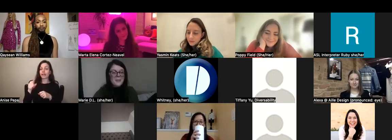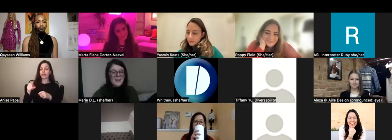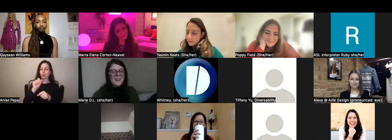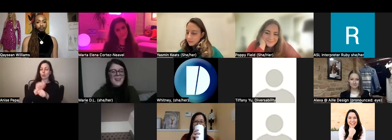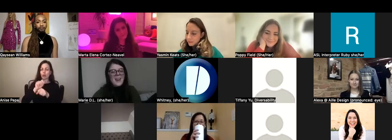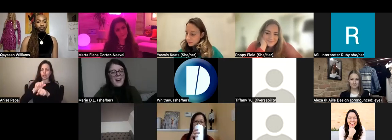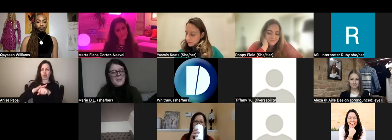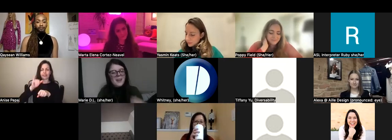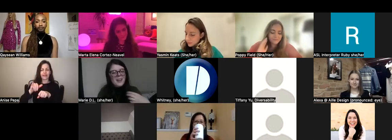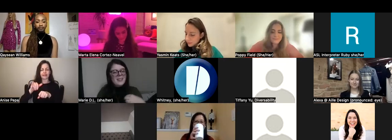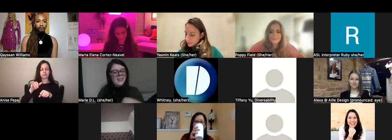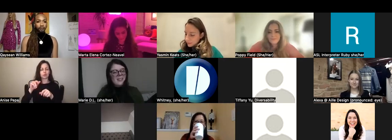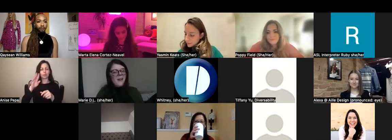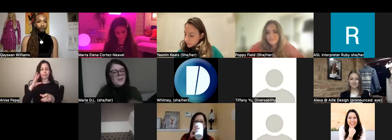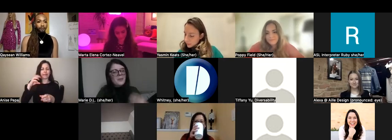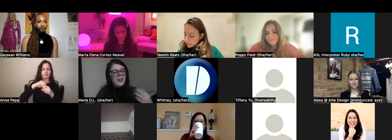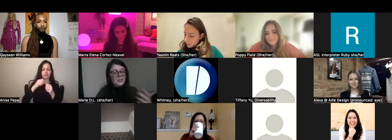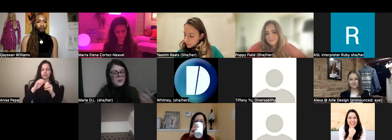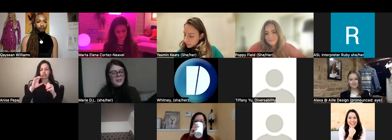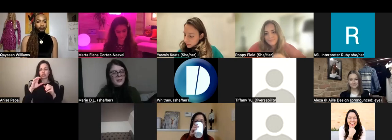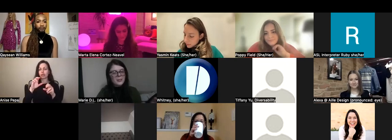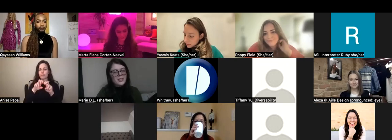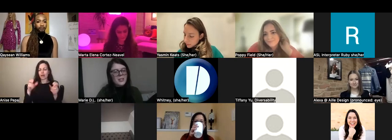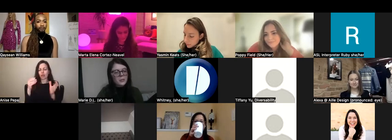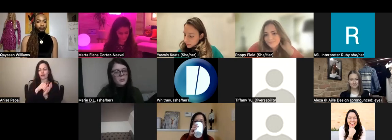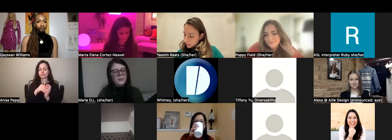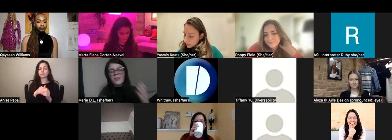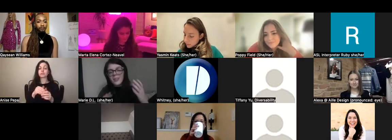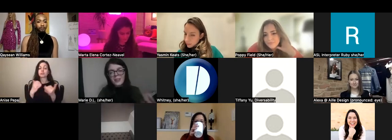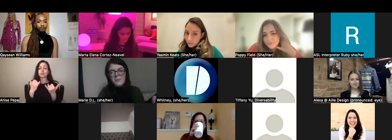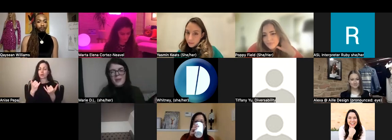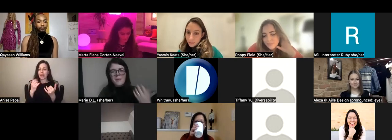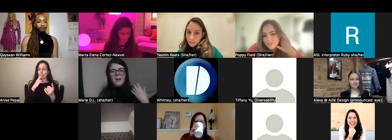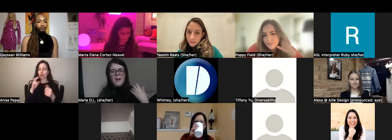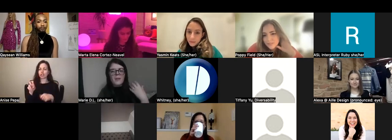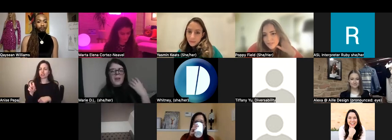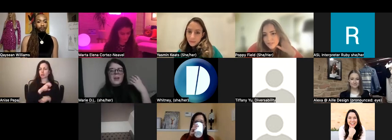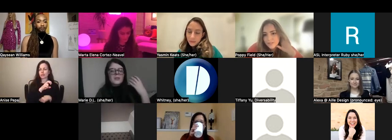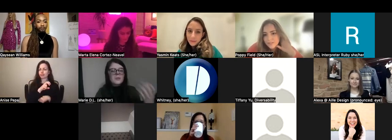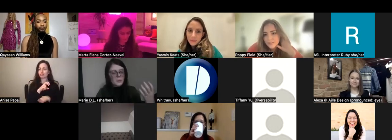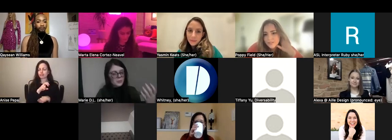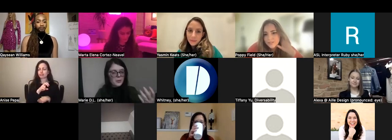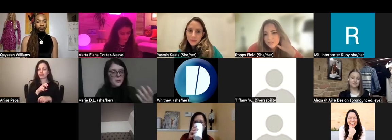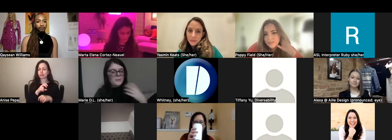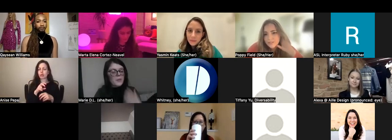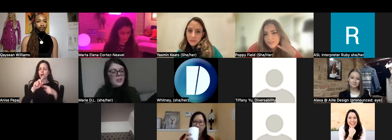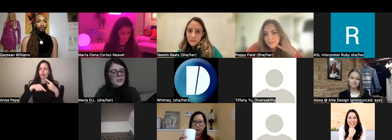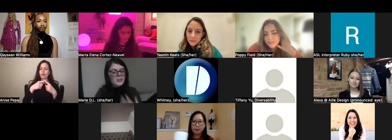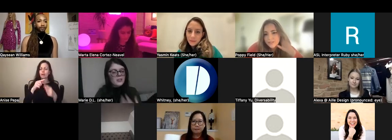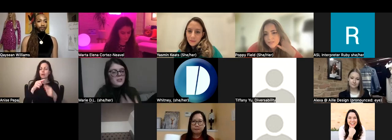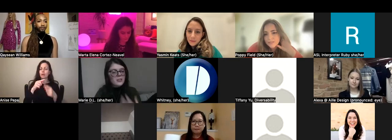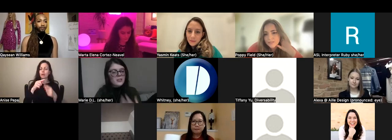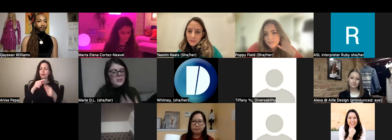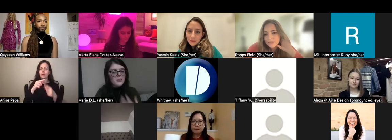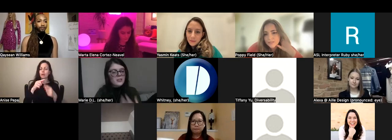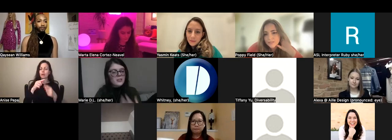little bit. And now I would like to kind of switch gears, because we've talked a little bit of universal fashion,